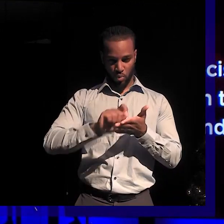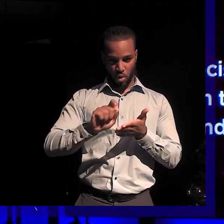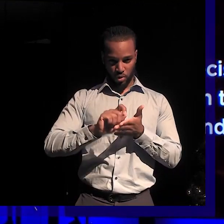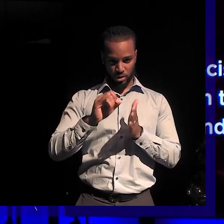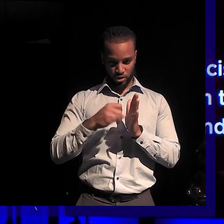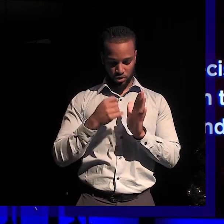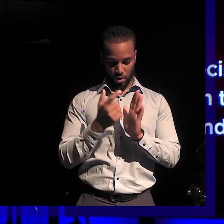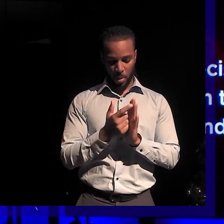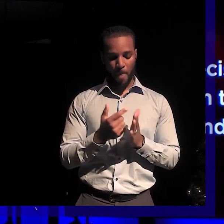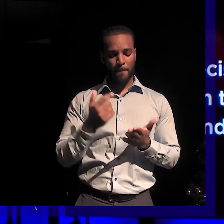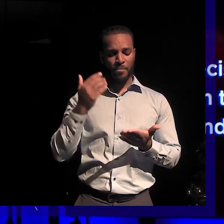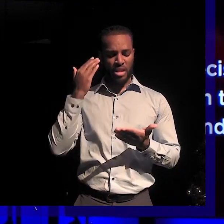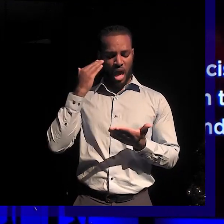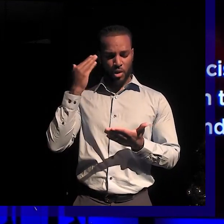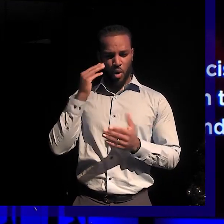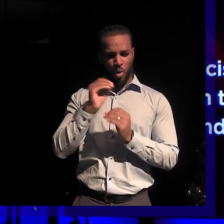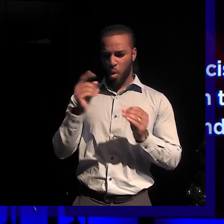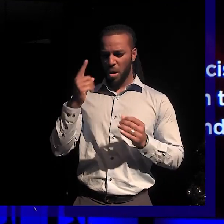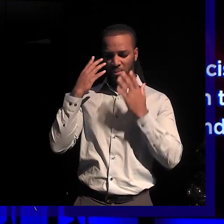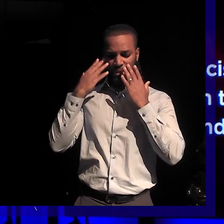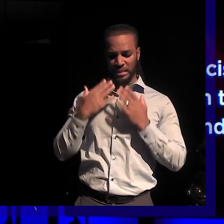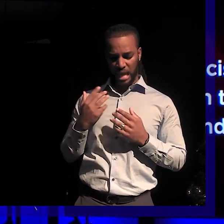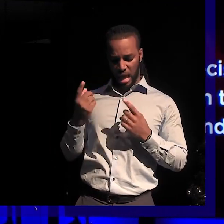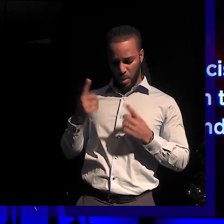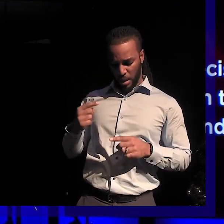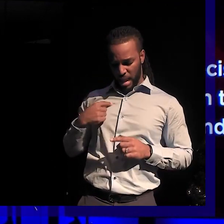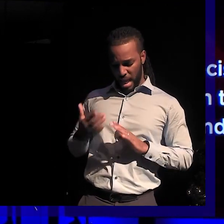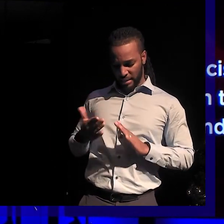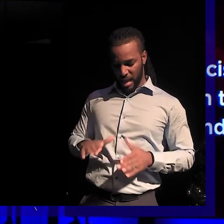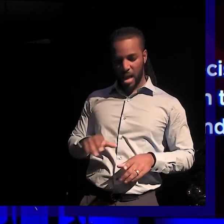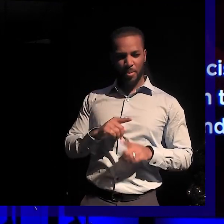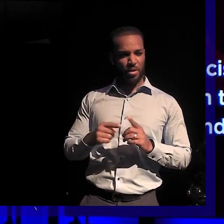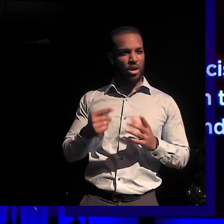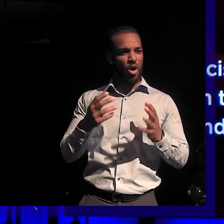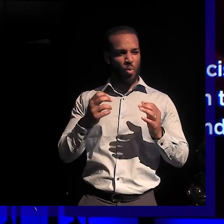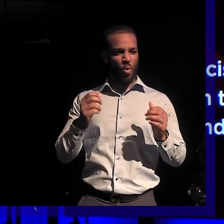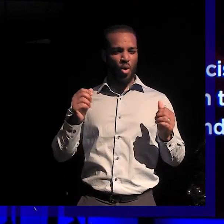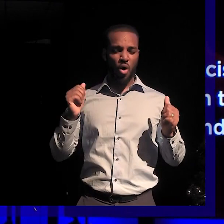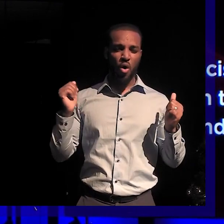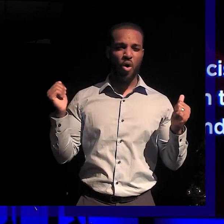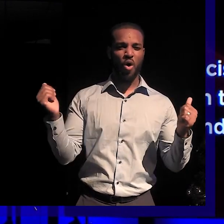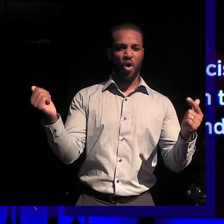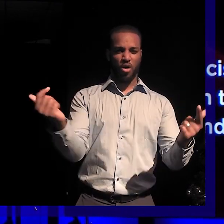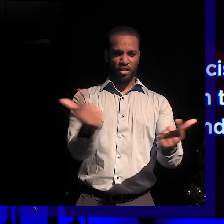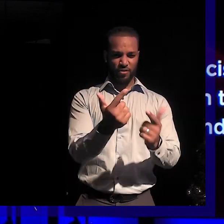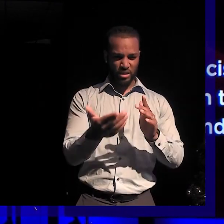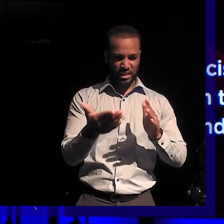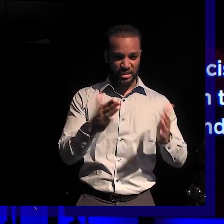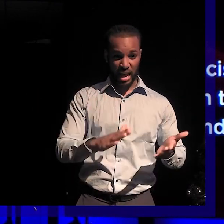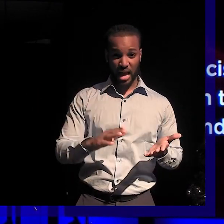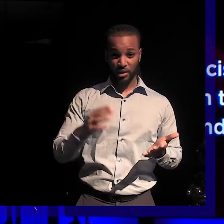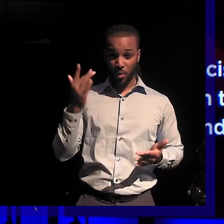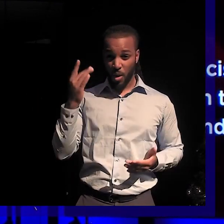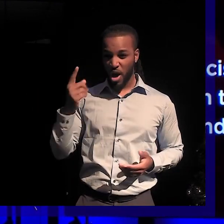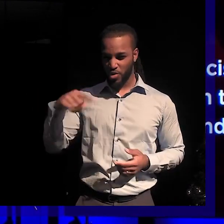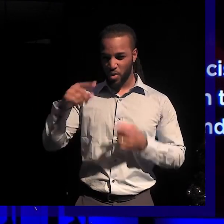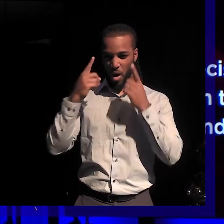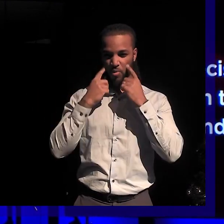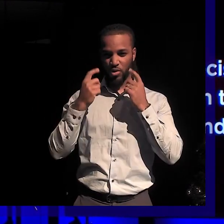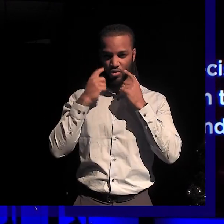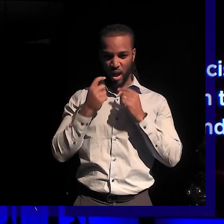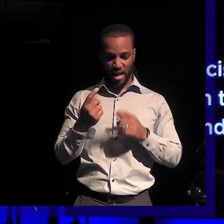journal: I know that no one will mourn my death. Thus, I'm determined that some tears will be shed when I die. He was a sad,